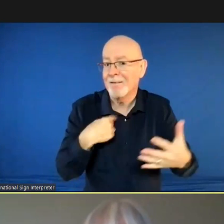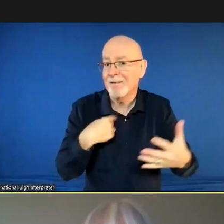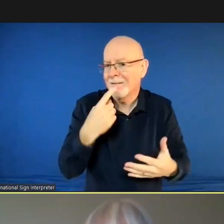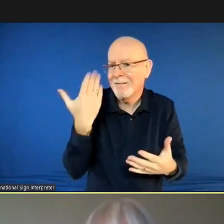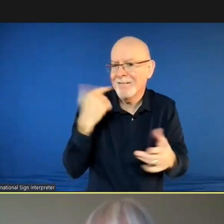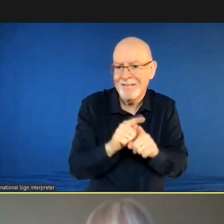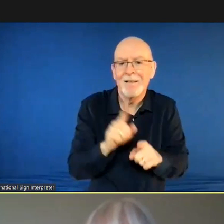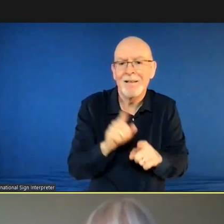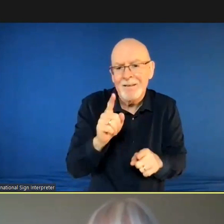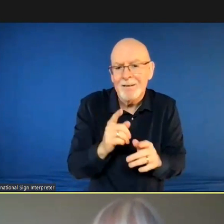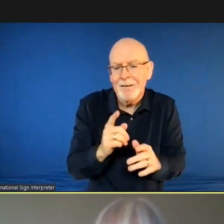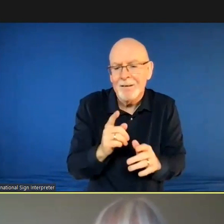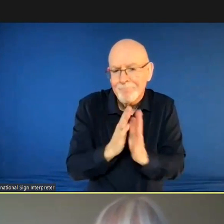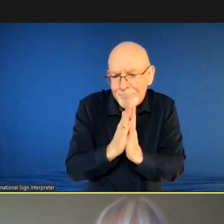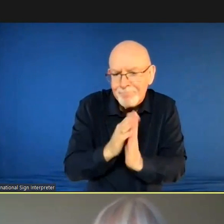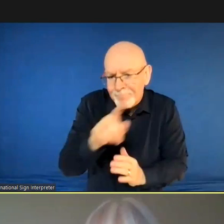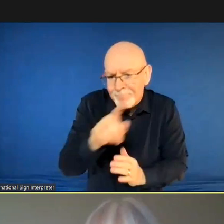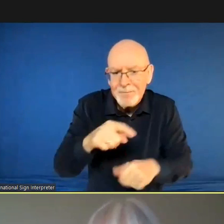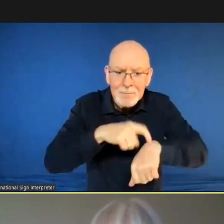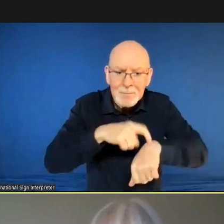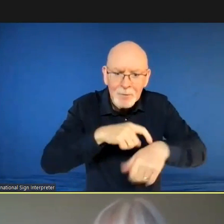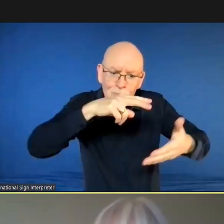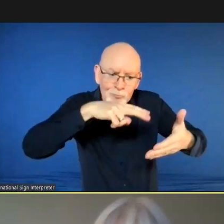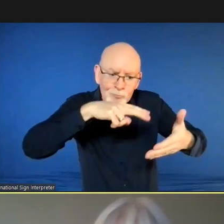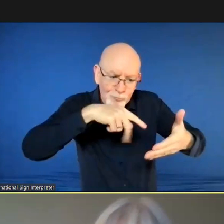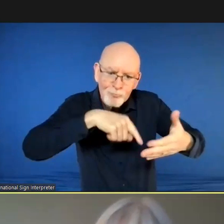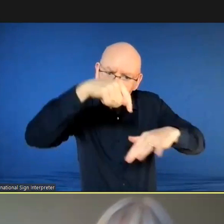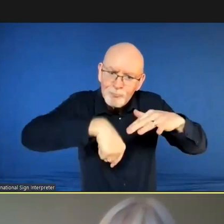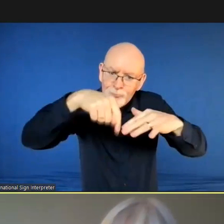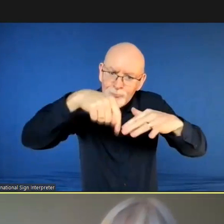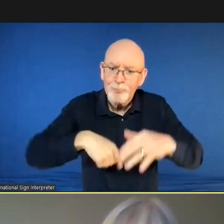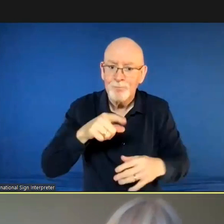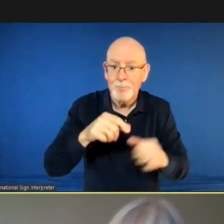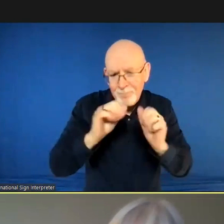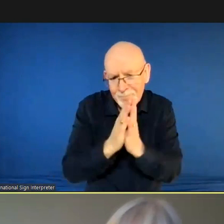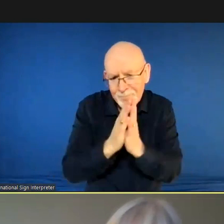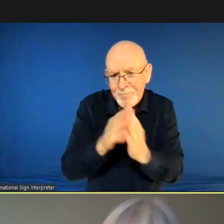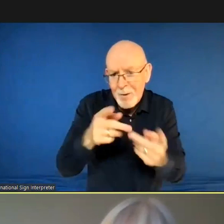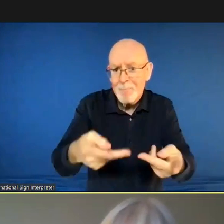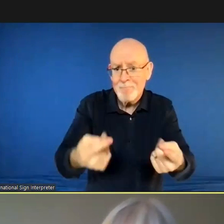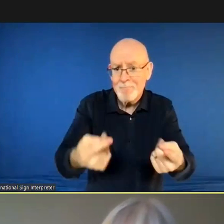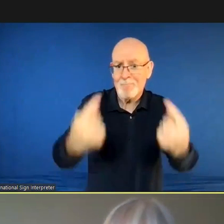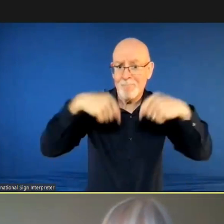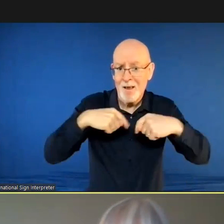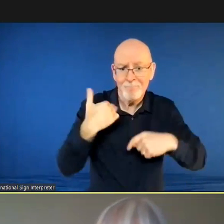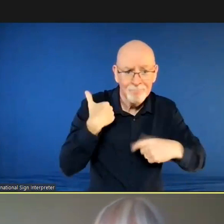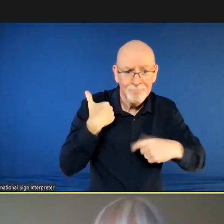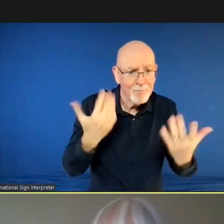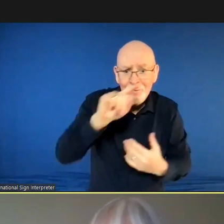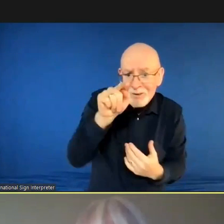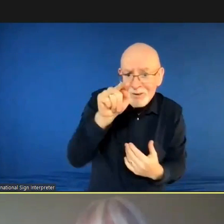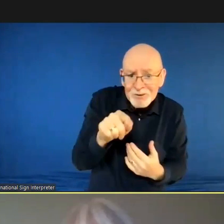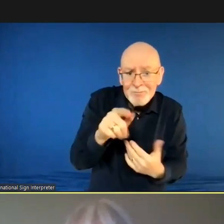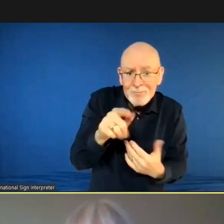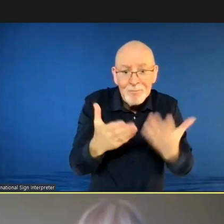any questions you might have. We'll be giving you contact details at the end of the session. And we really look forward to hearing from